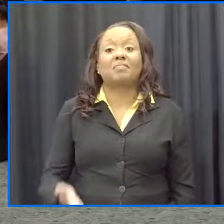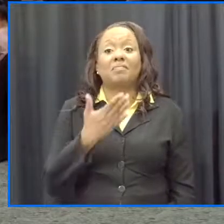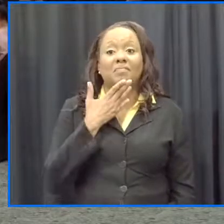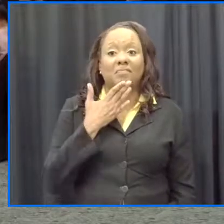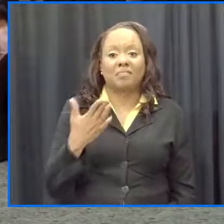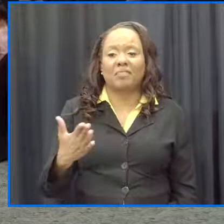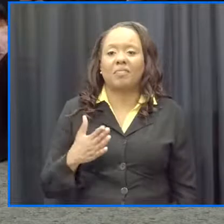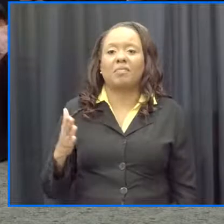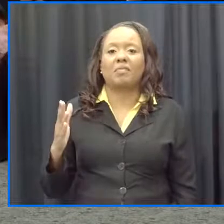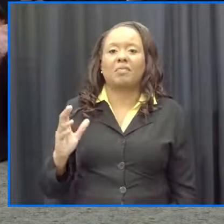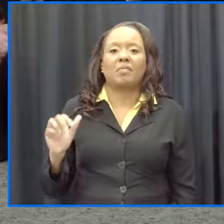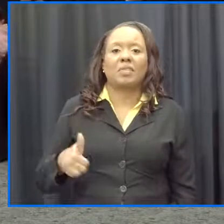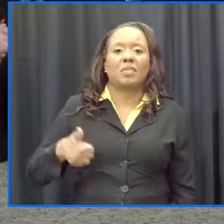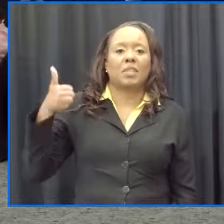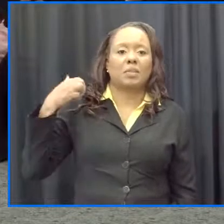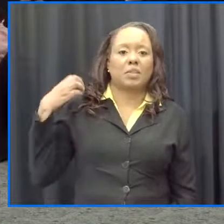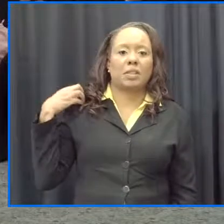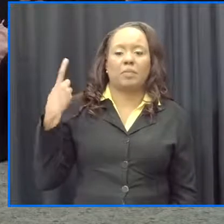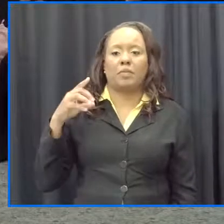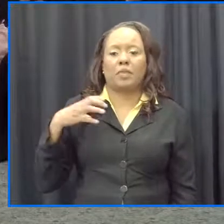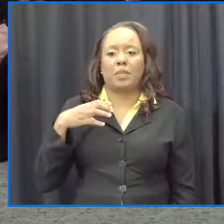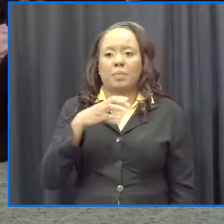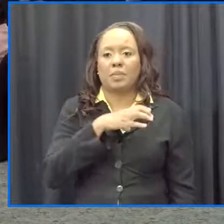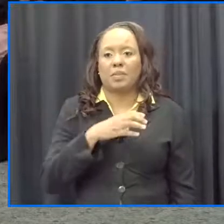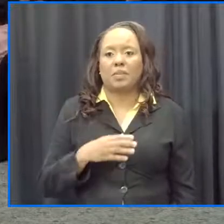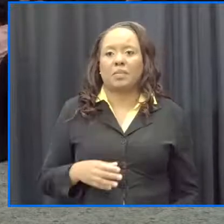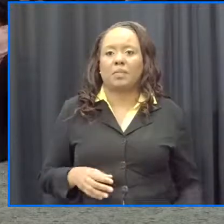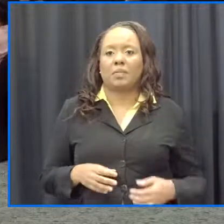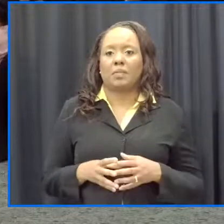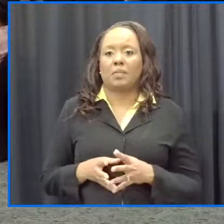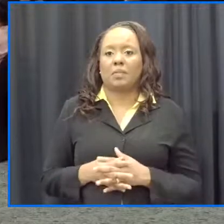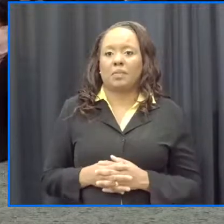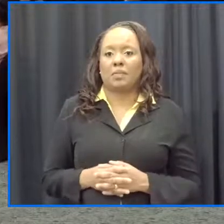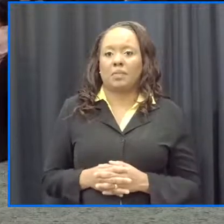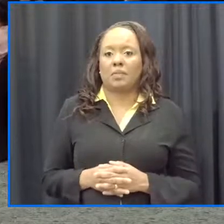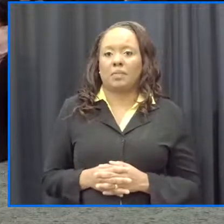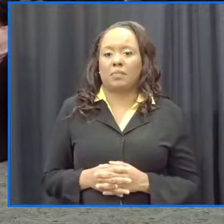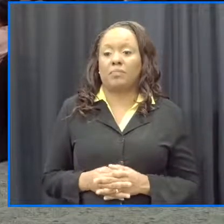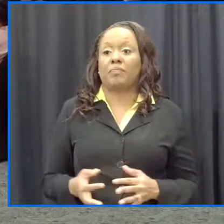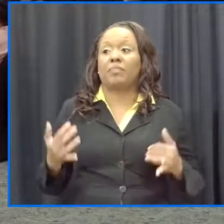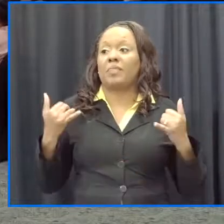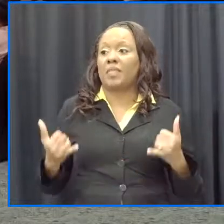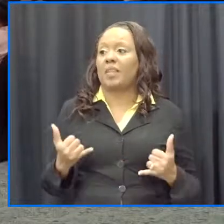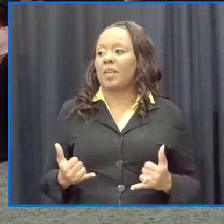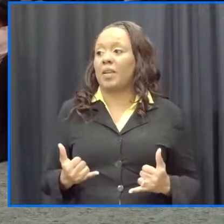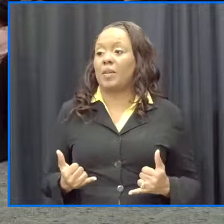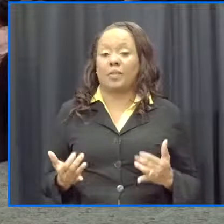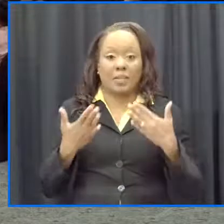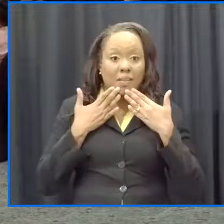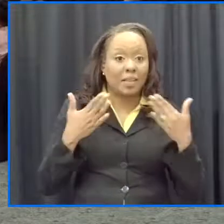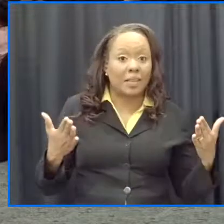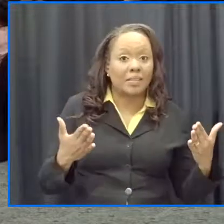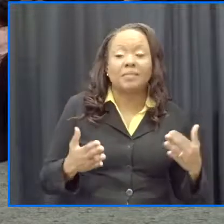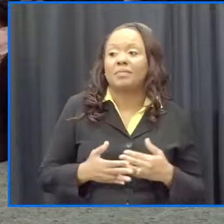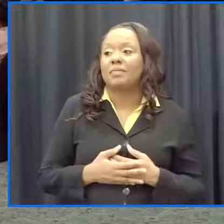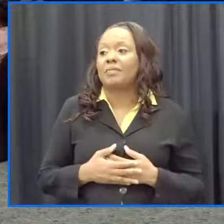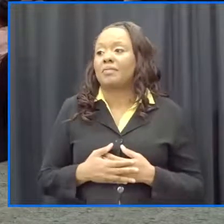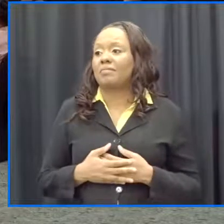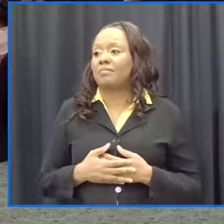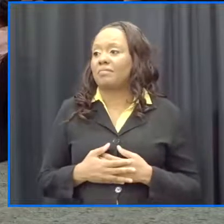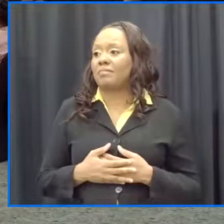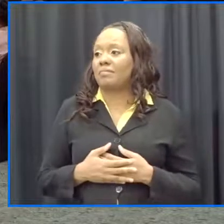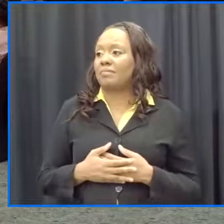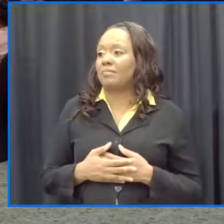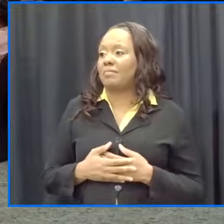Thank you, Mr. Justice Blackman, Chairman of the Commission. And now the task of expressing thanks this morning goes